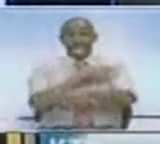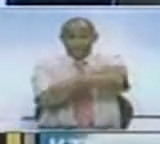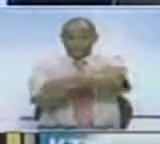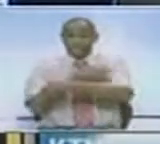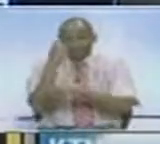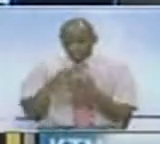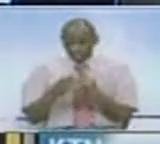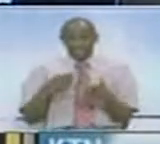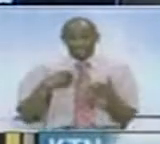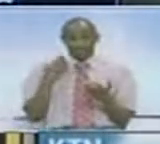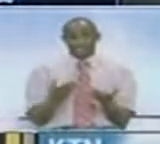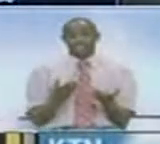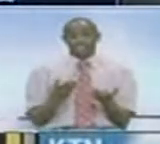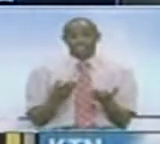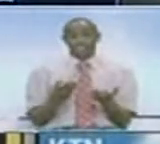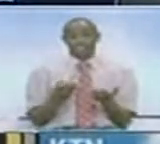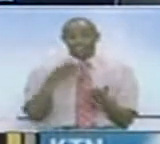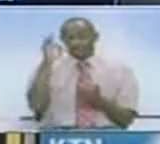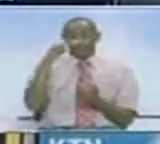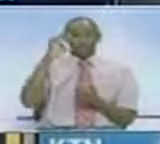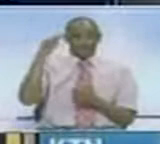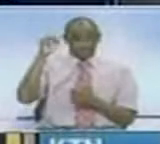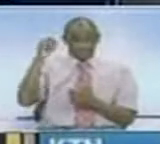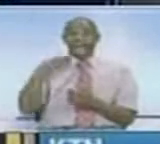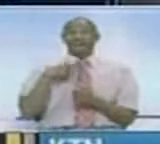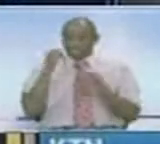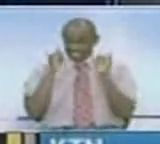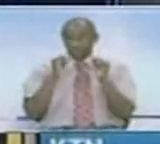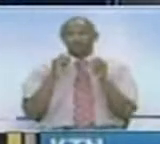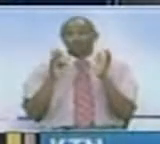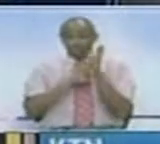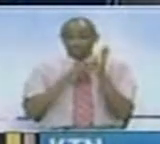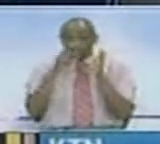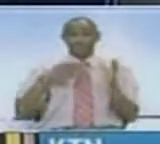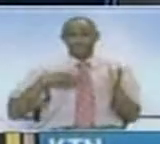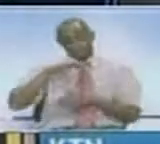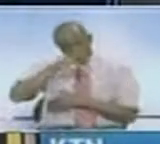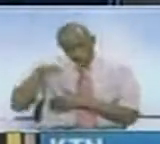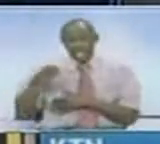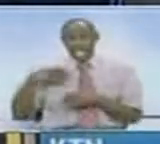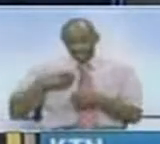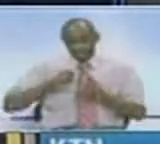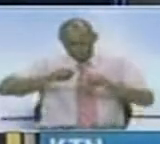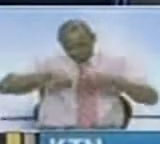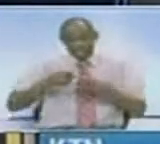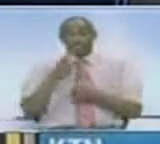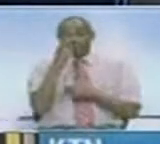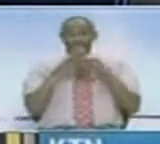story. The real story was that FIFA had introduced new rules which ensured that everybody wore boots. In